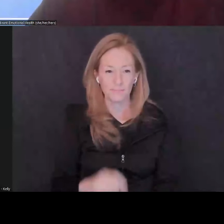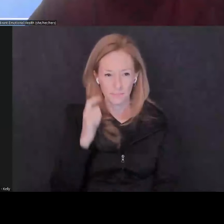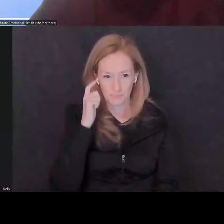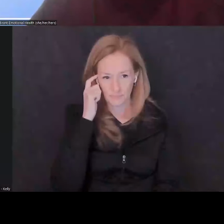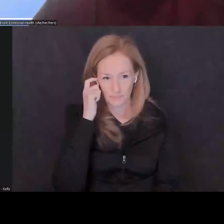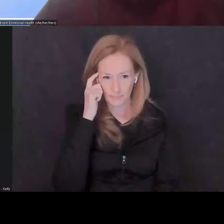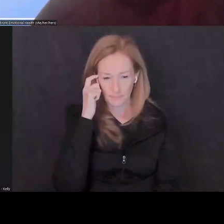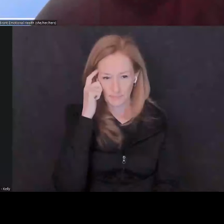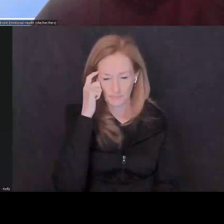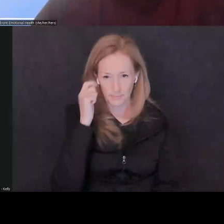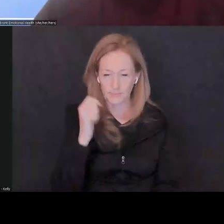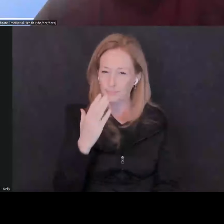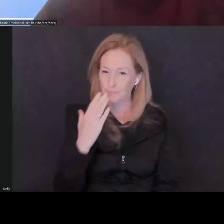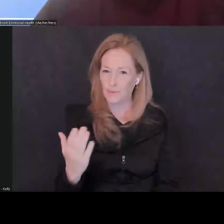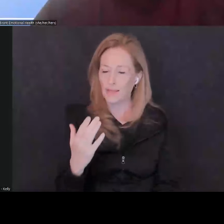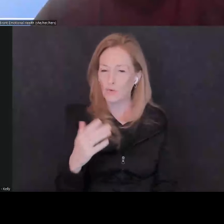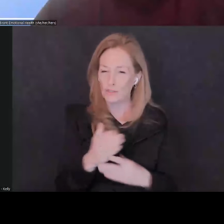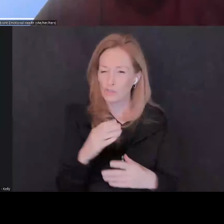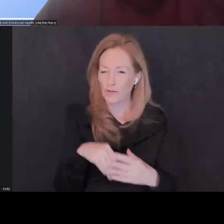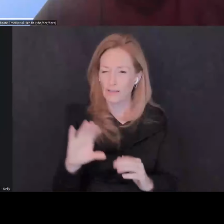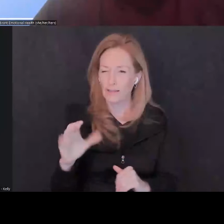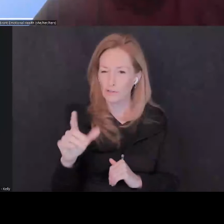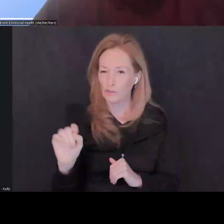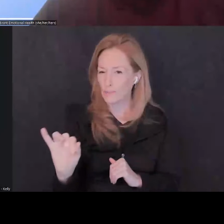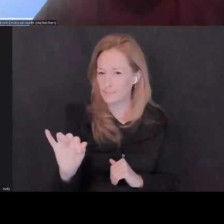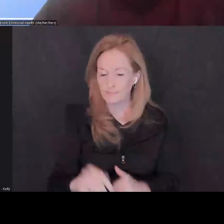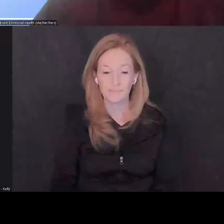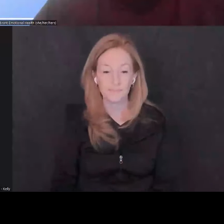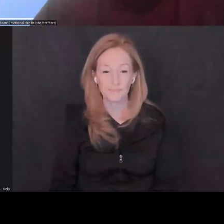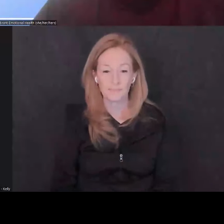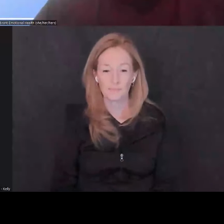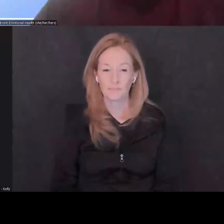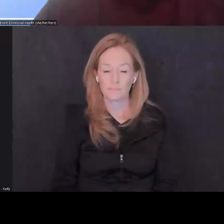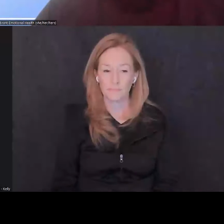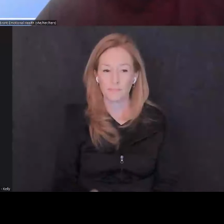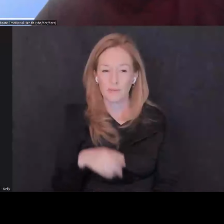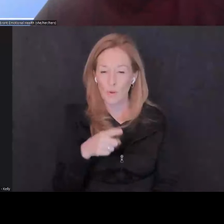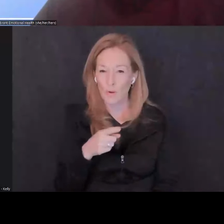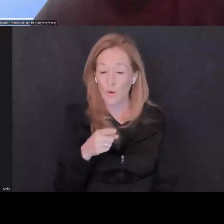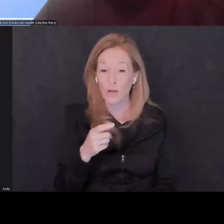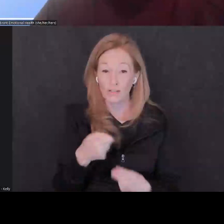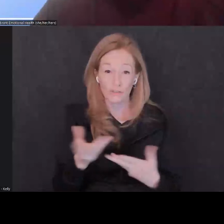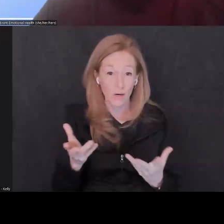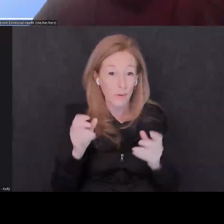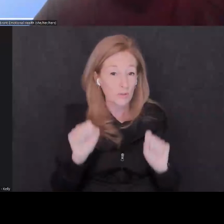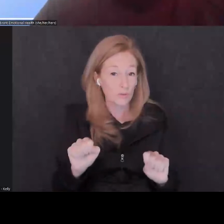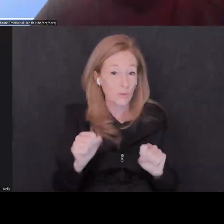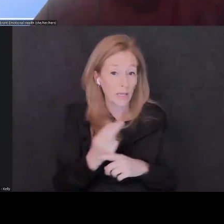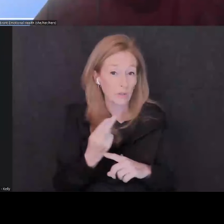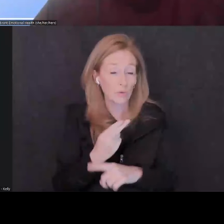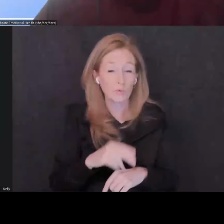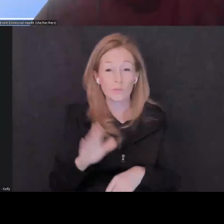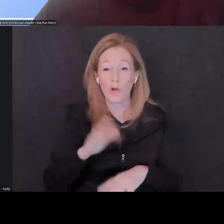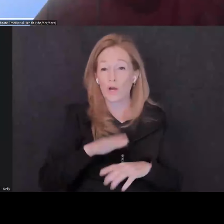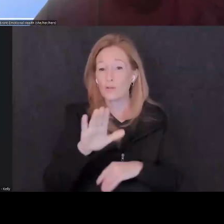Thank you for sharing in the chat as well. So these are shareables that you can use on your social media, on your